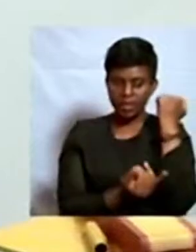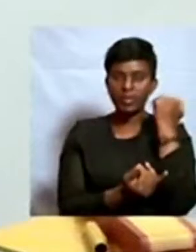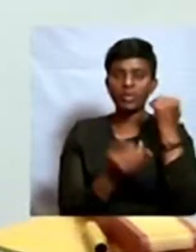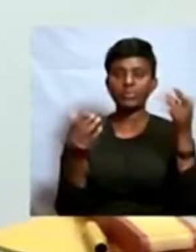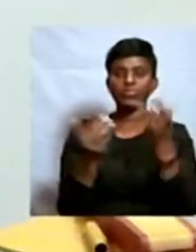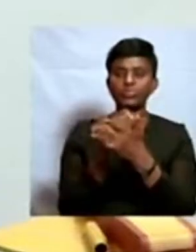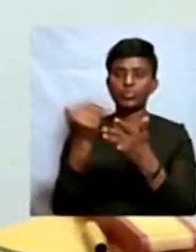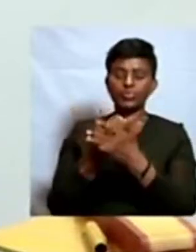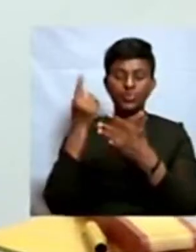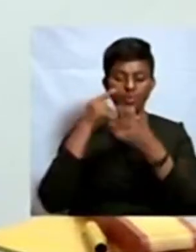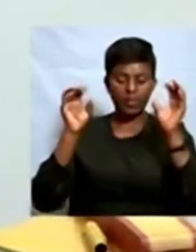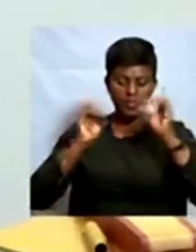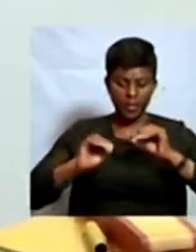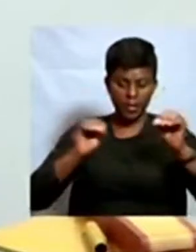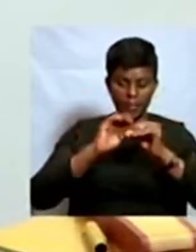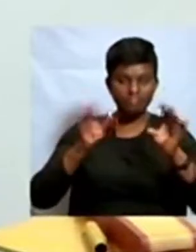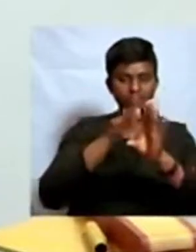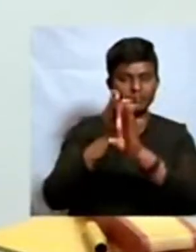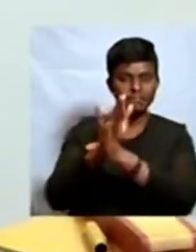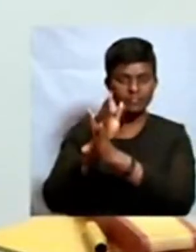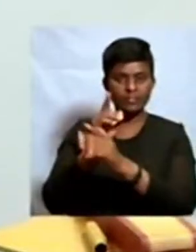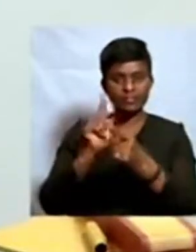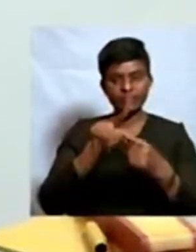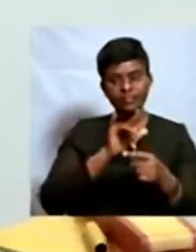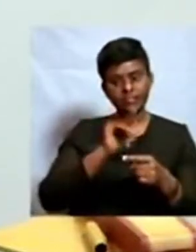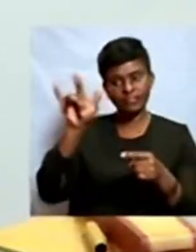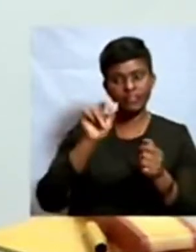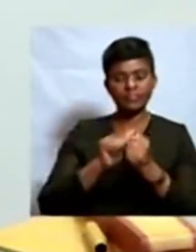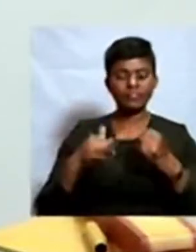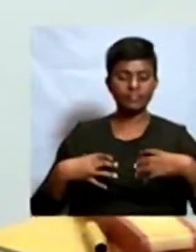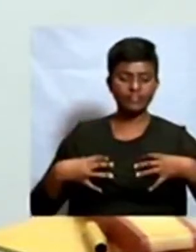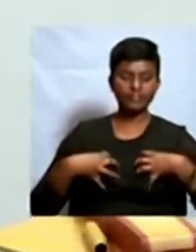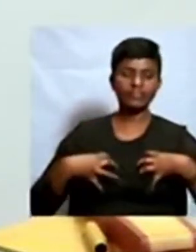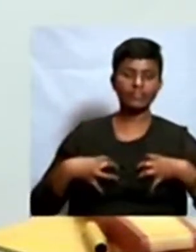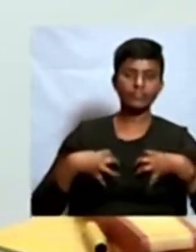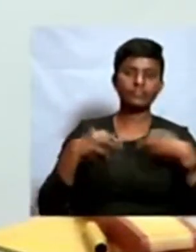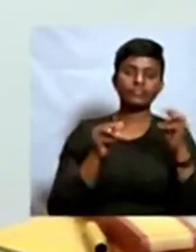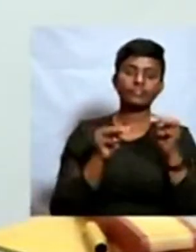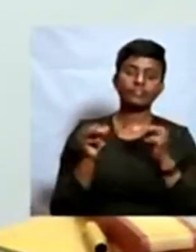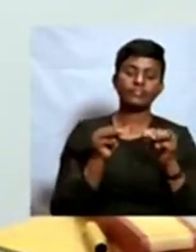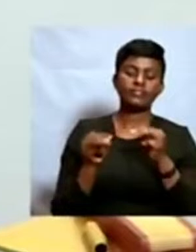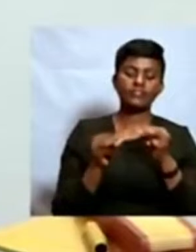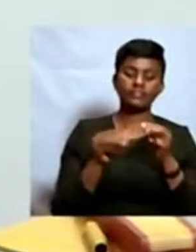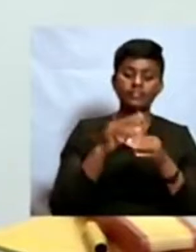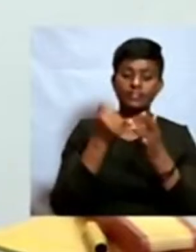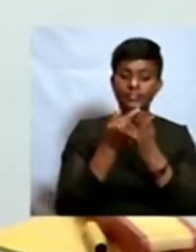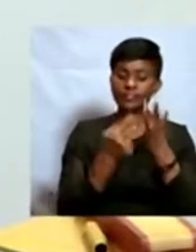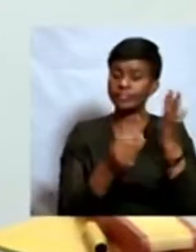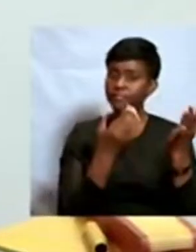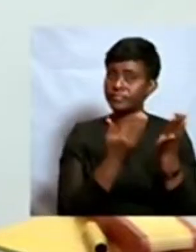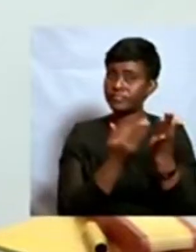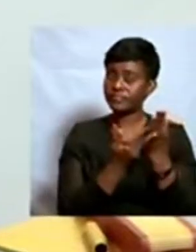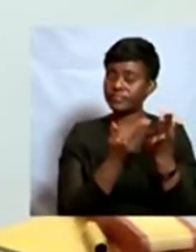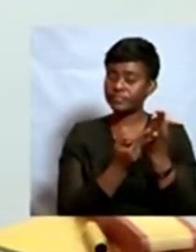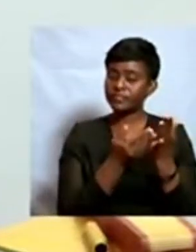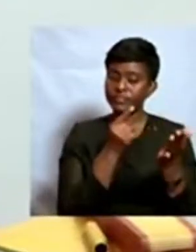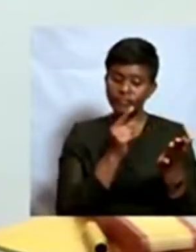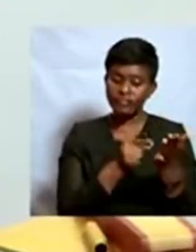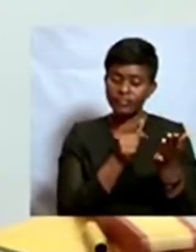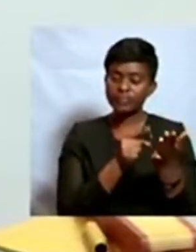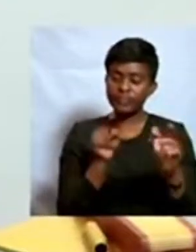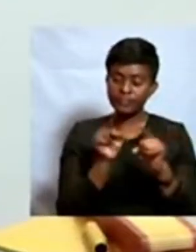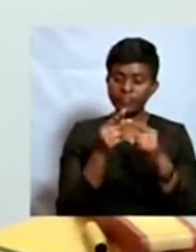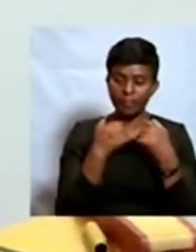for non-compliance related to aerodrome safety and wildlife management. Ramifications.